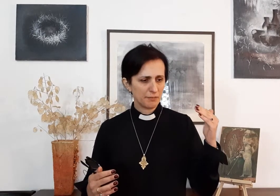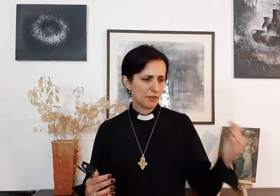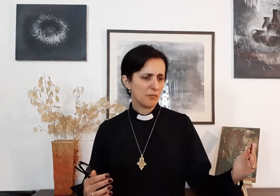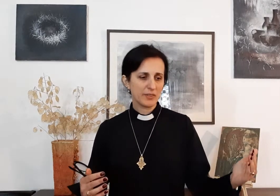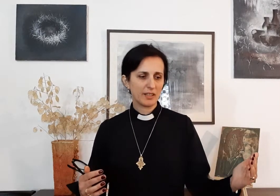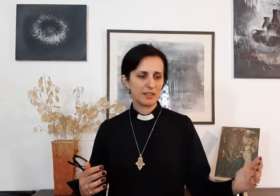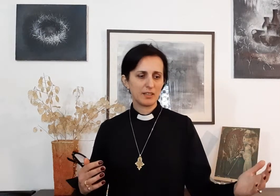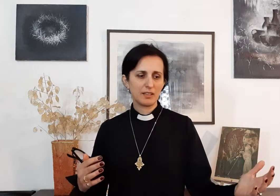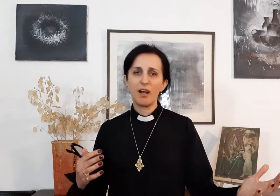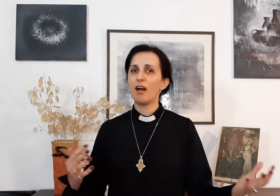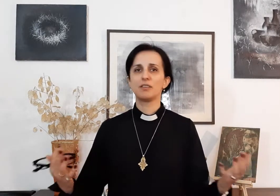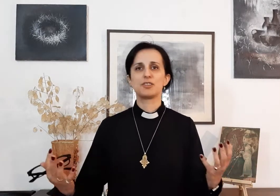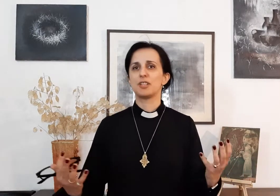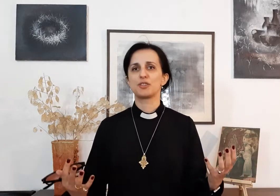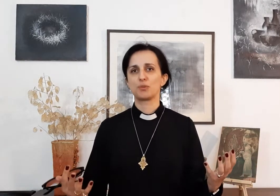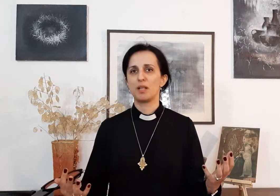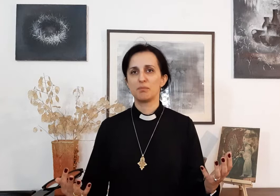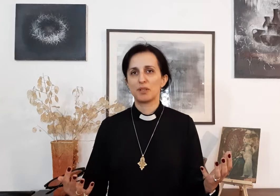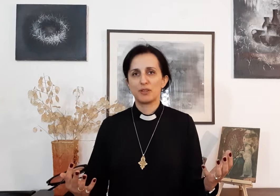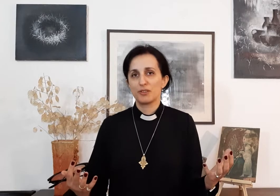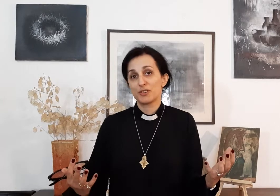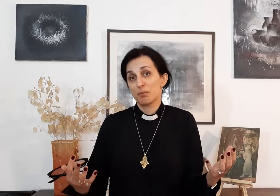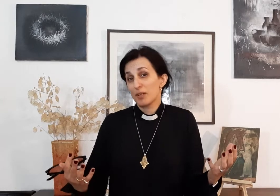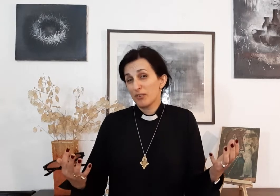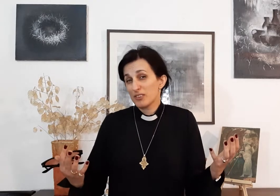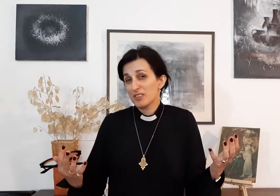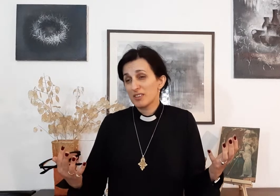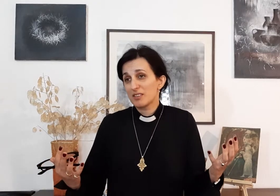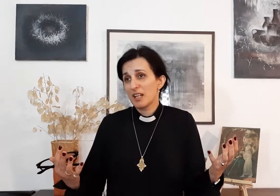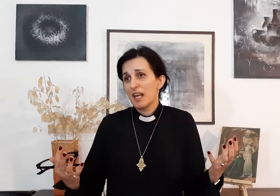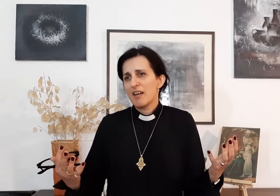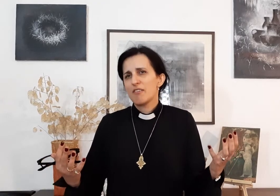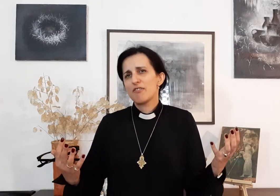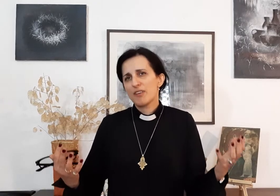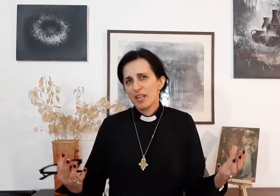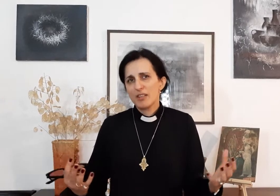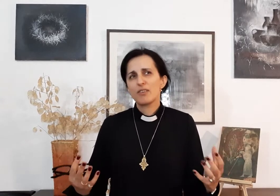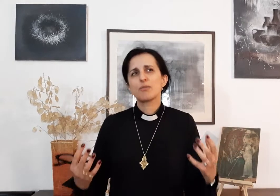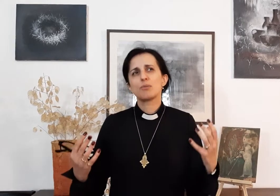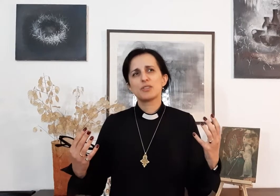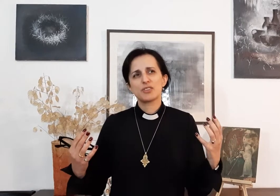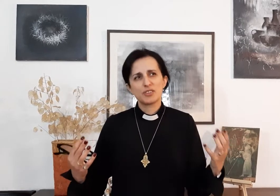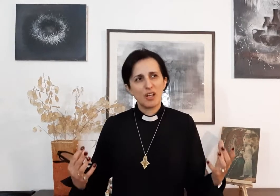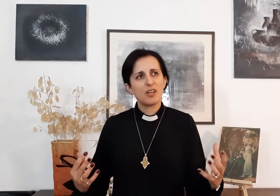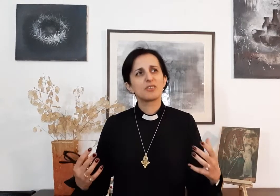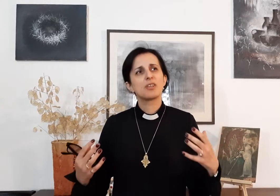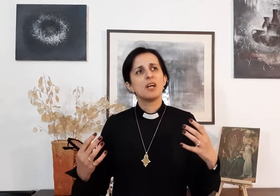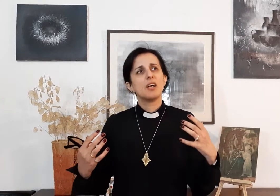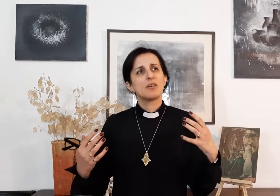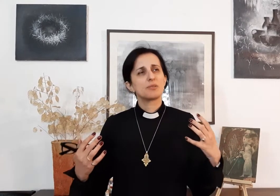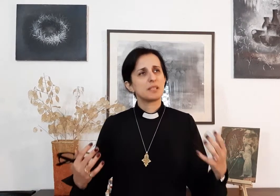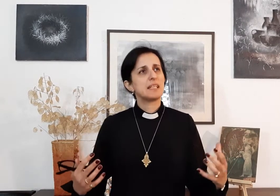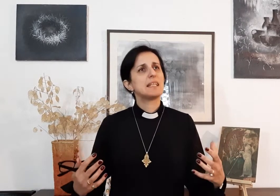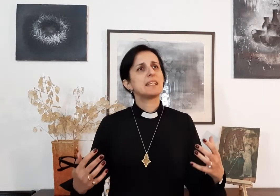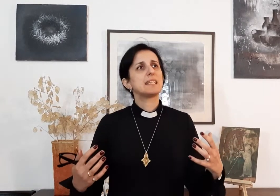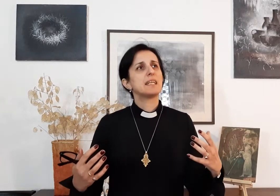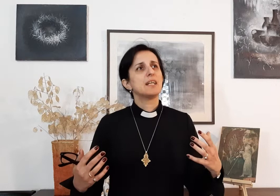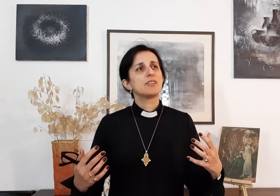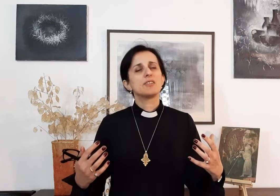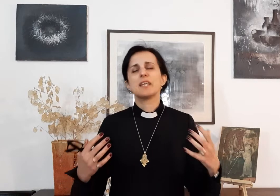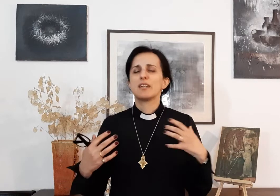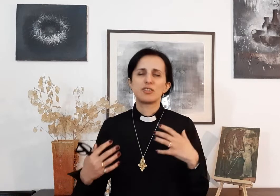and from the culture as well, because the Protestant faith was not